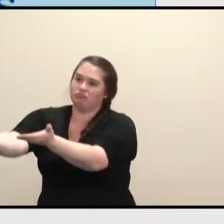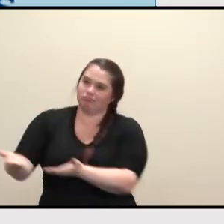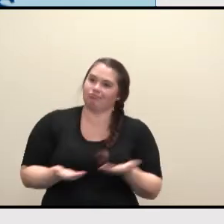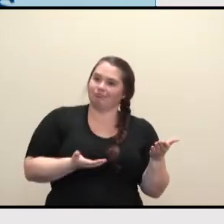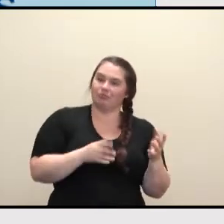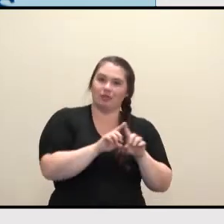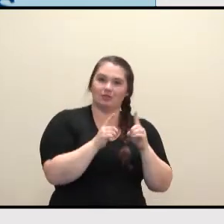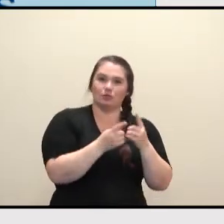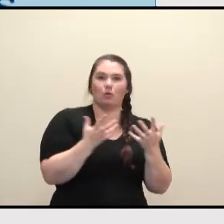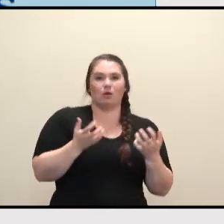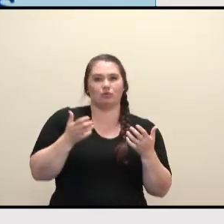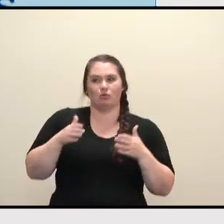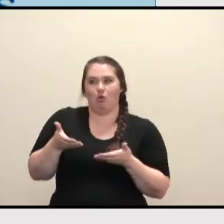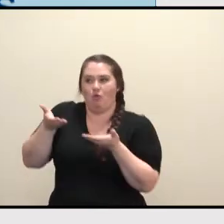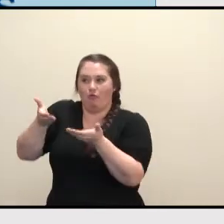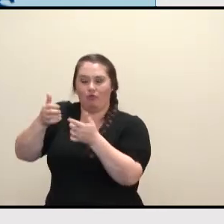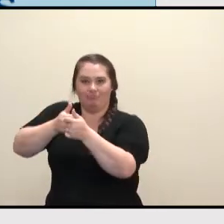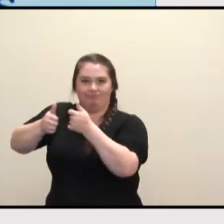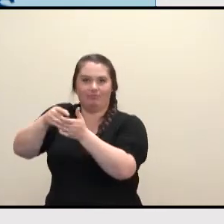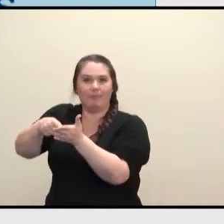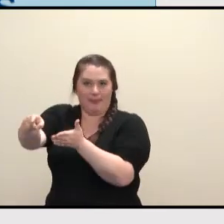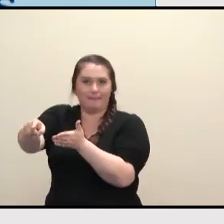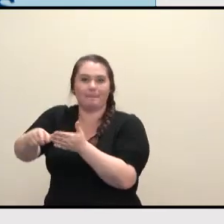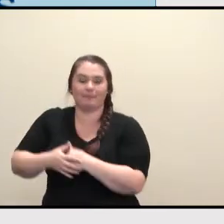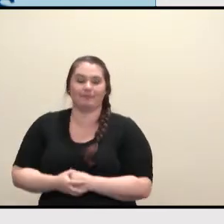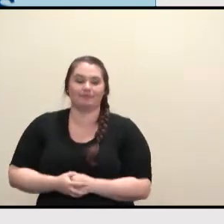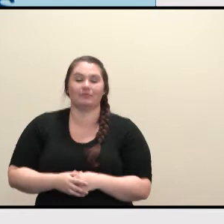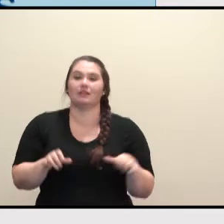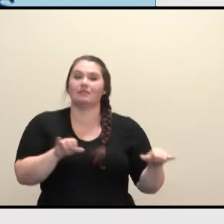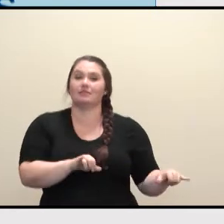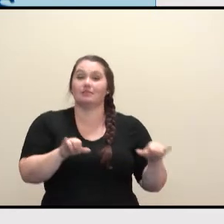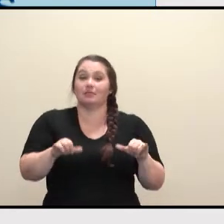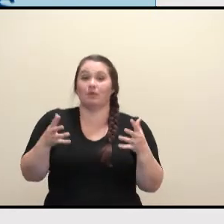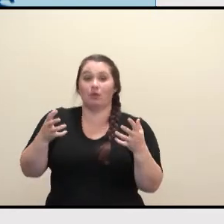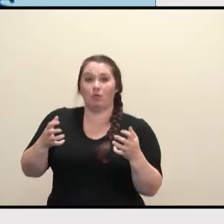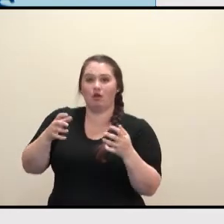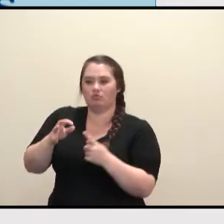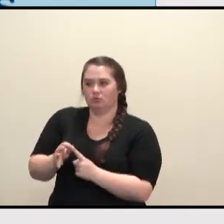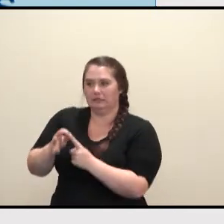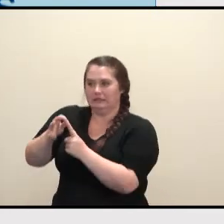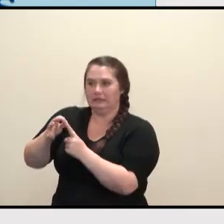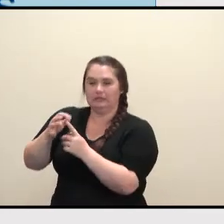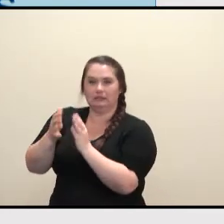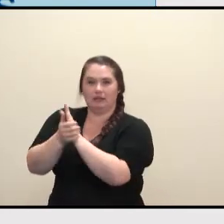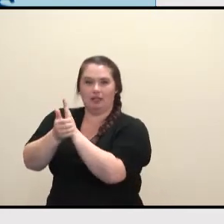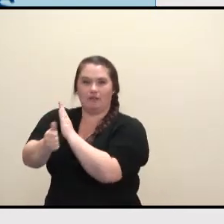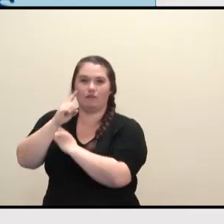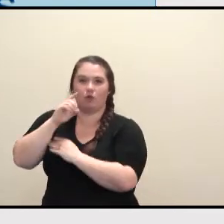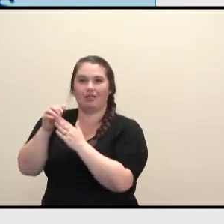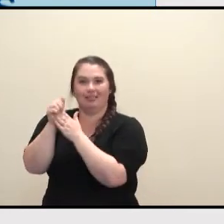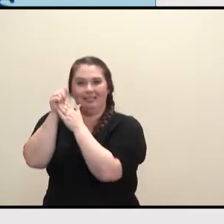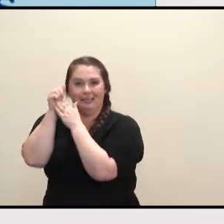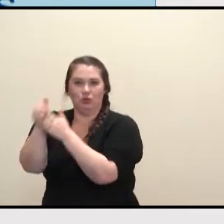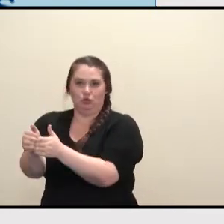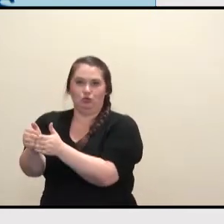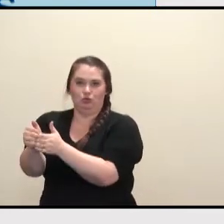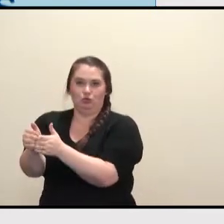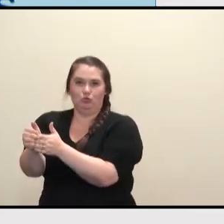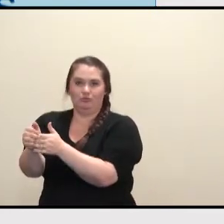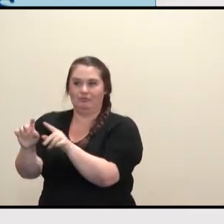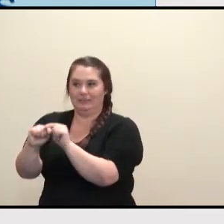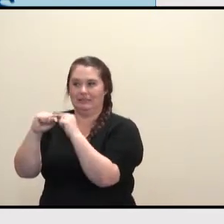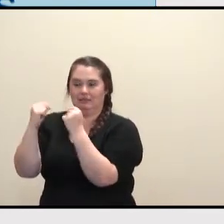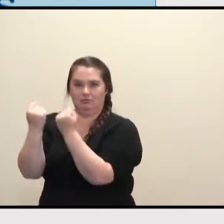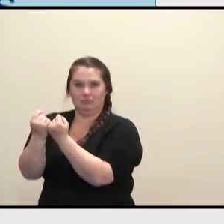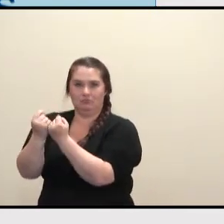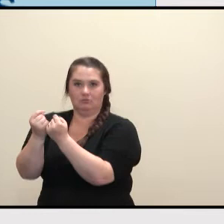offer competitive salaries. Same thing if we're trying to recruit a unique talent for our leadership positions and things like that. We want to make sure that